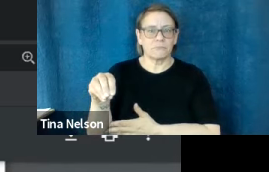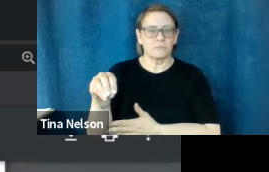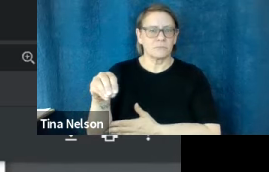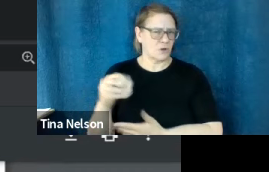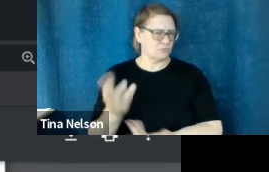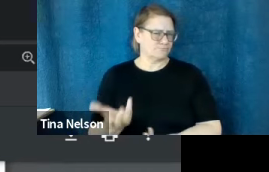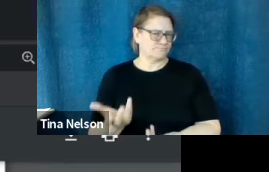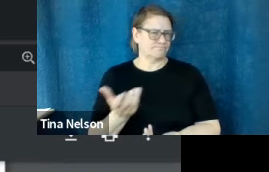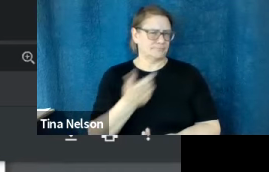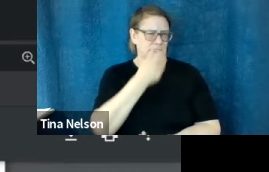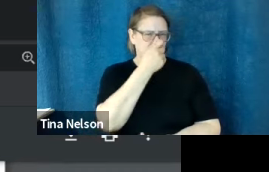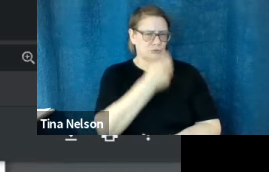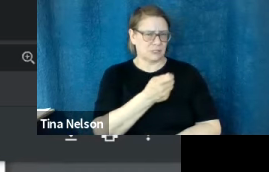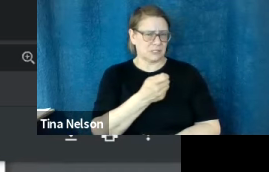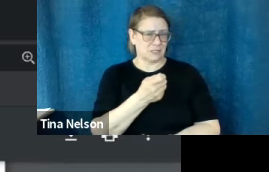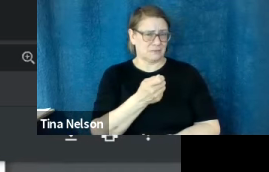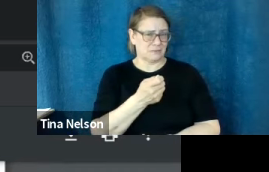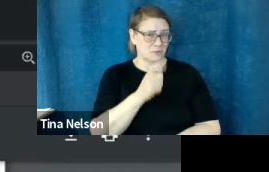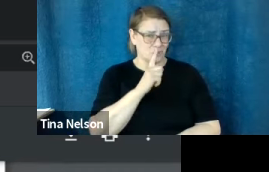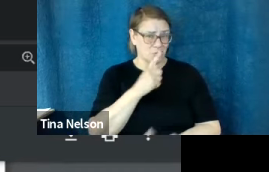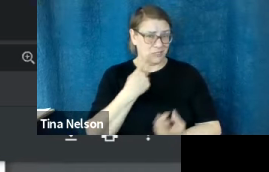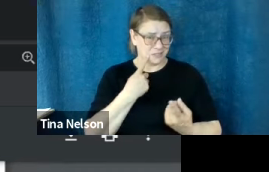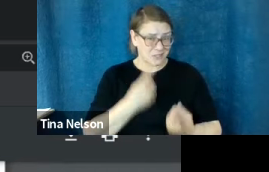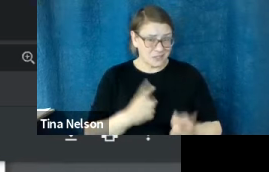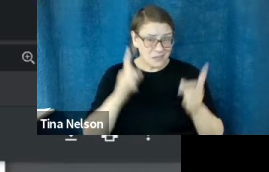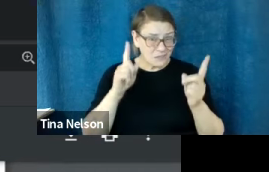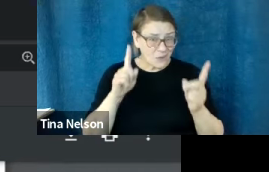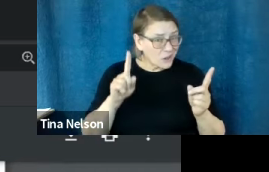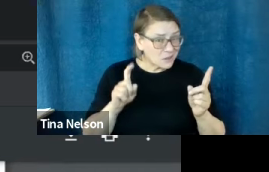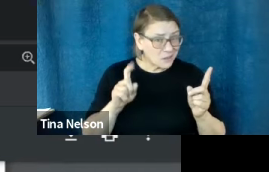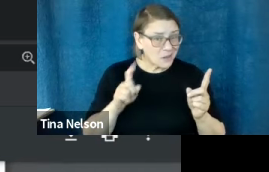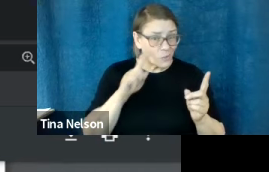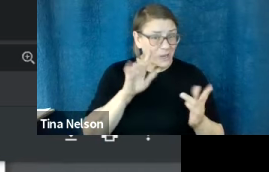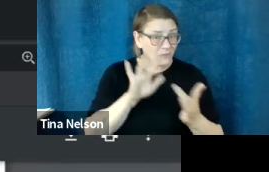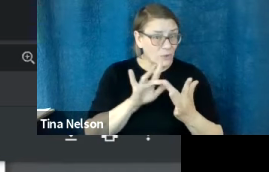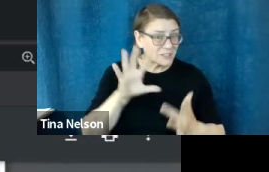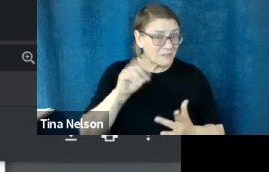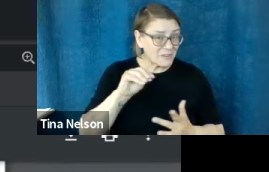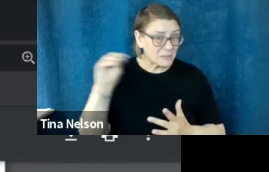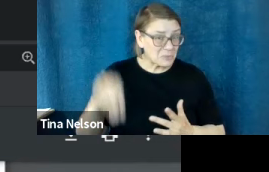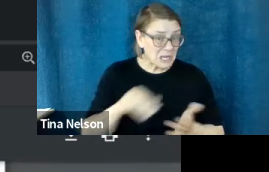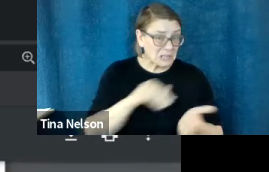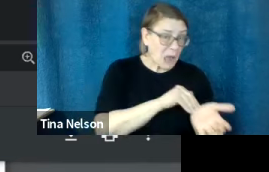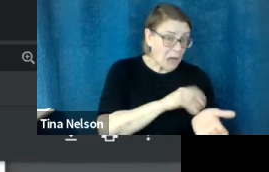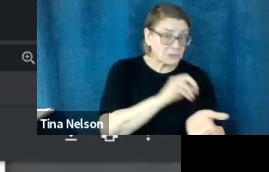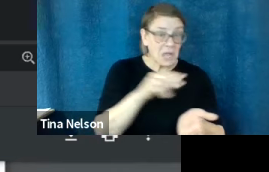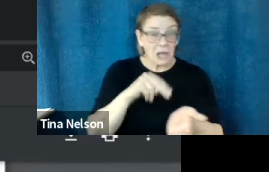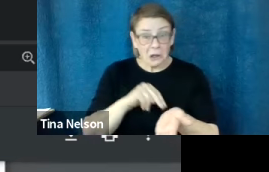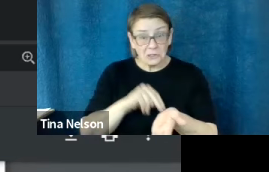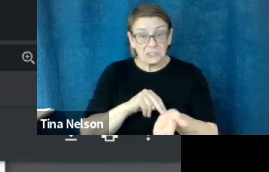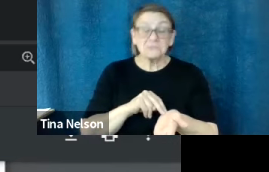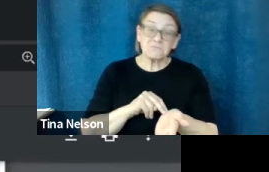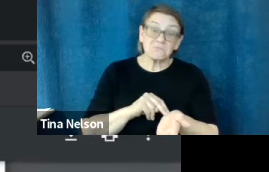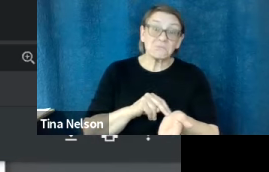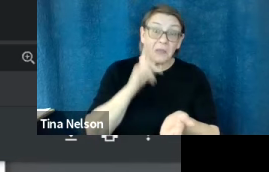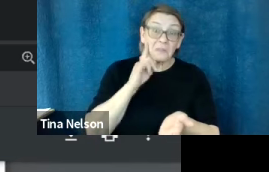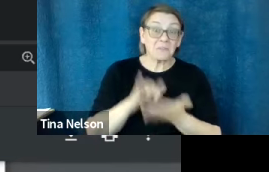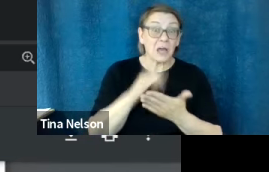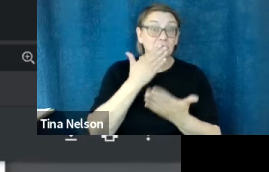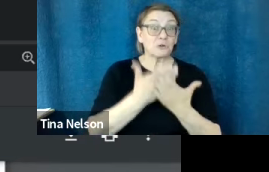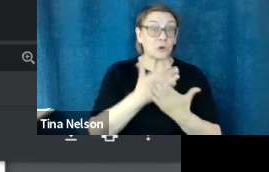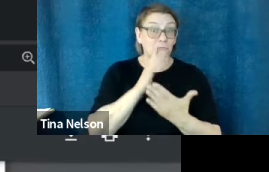question, success is one of the first things I've noted to myself. We've reached 50% doctors and nurses, which I think is very critical for